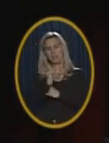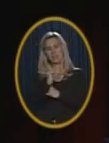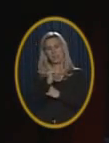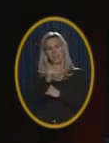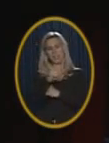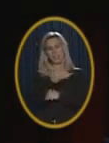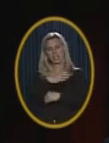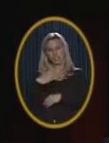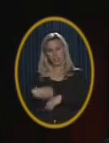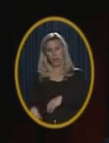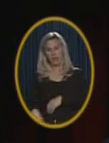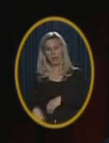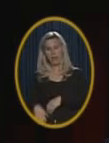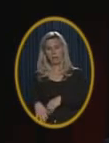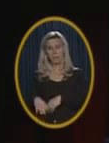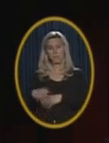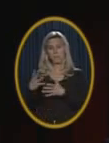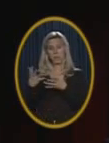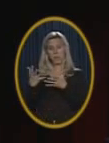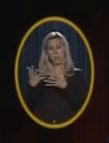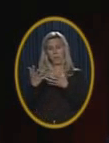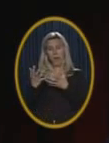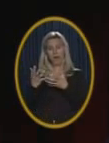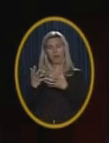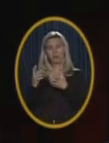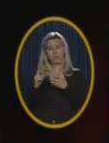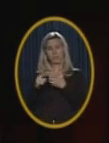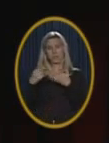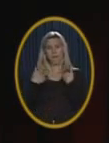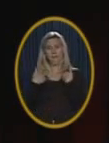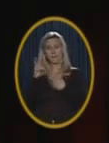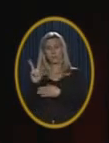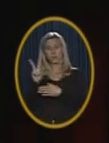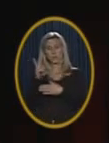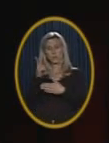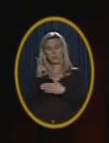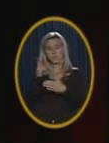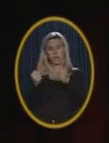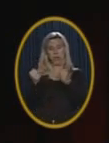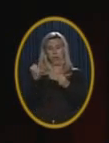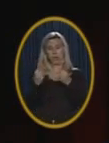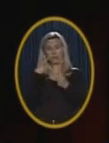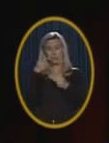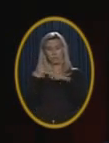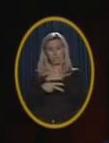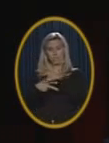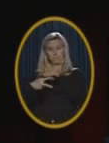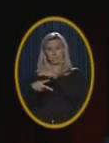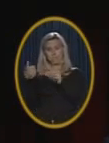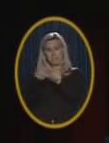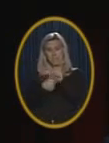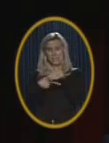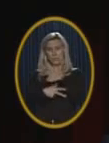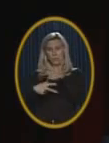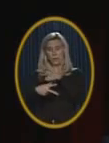and China all want two cars in every garage, and there's a lot of them folks,